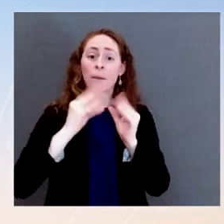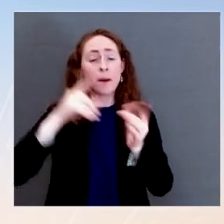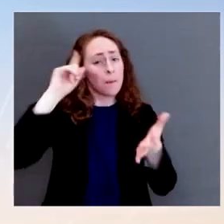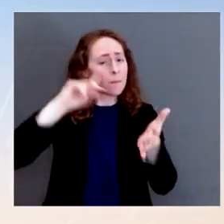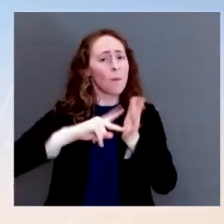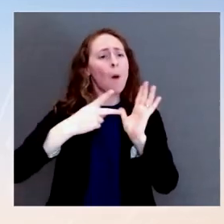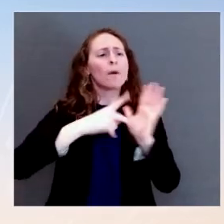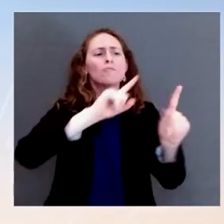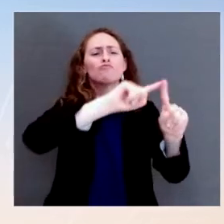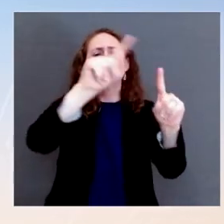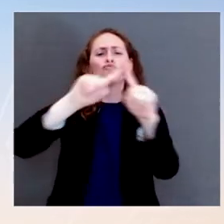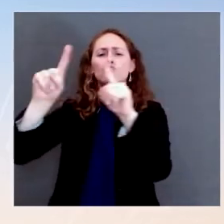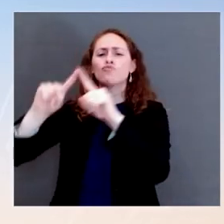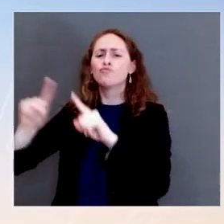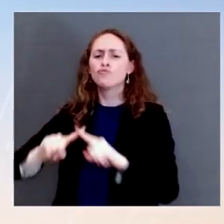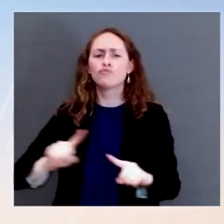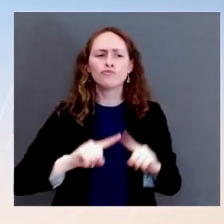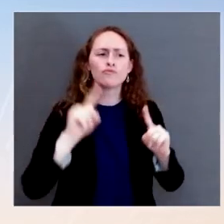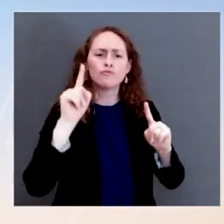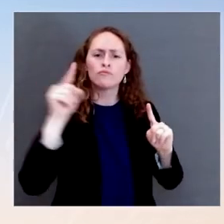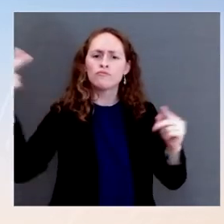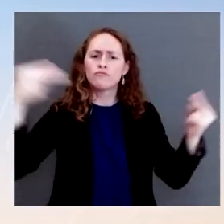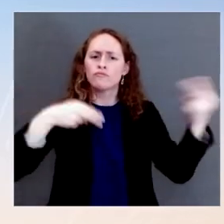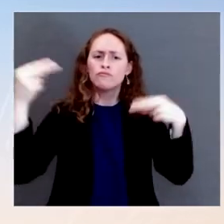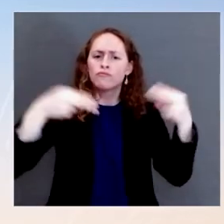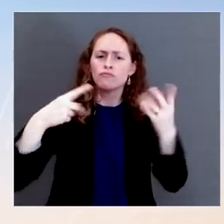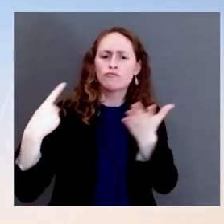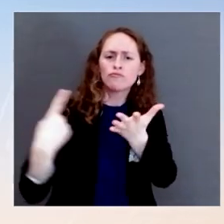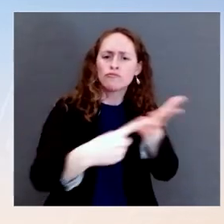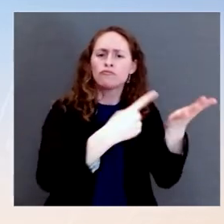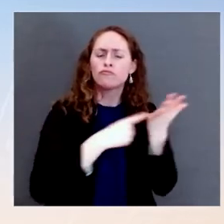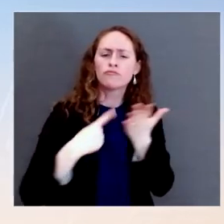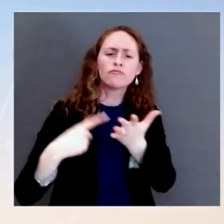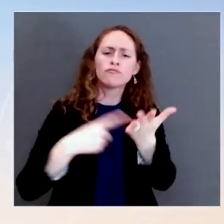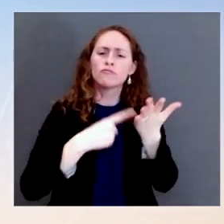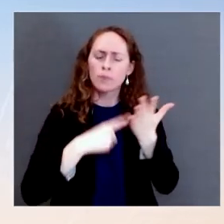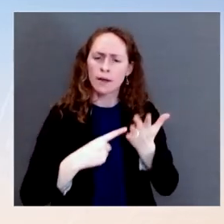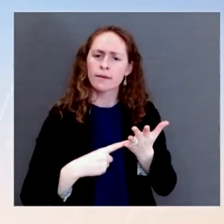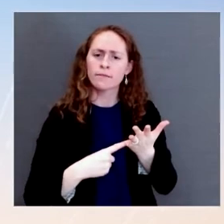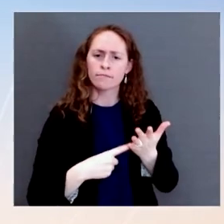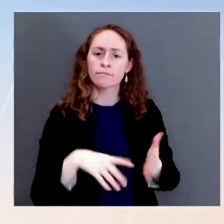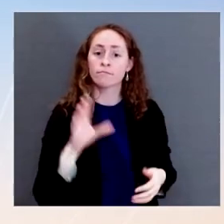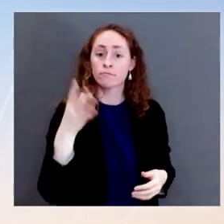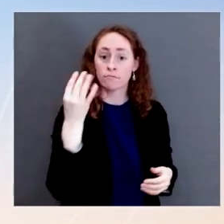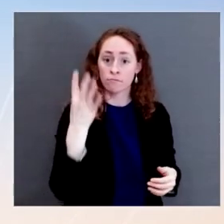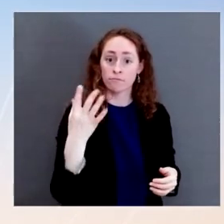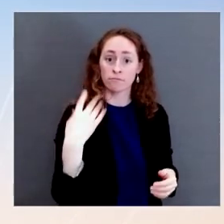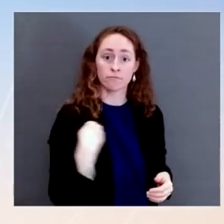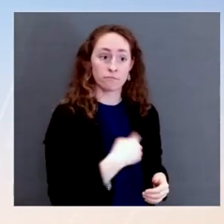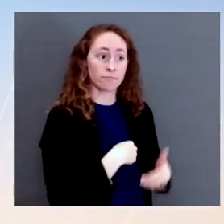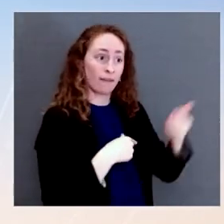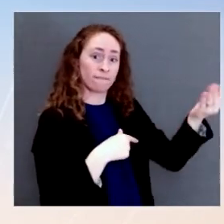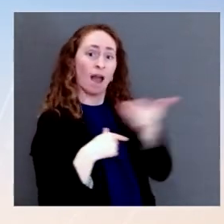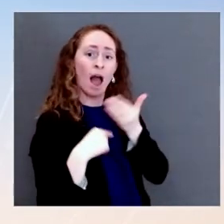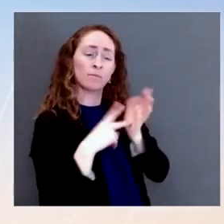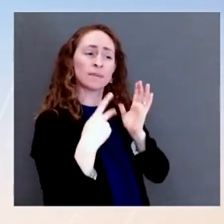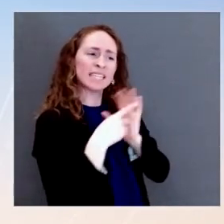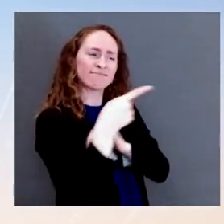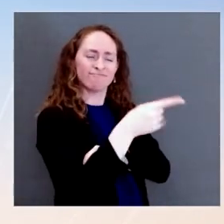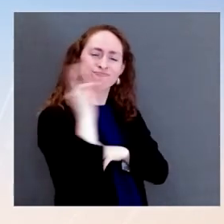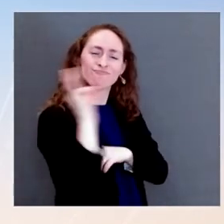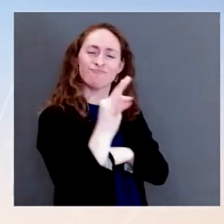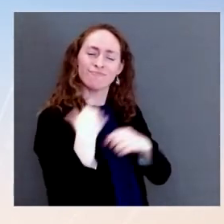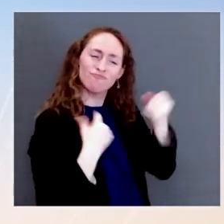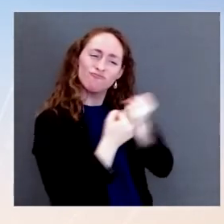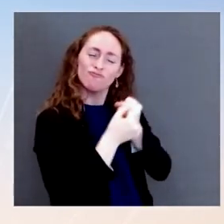stamp of approval on their approach to democracy, nor is exclusion a stamp of the opposite of that, of disapproval. So